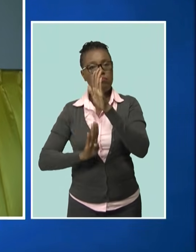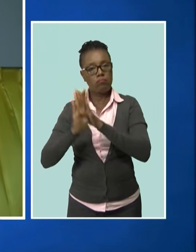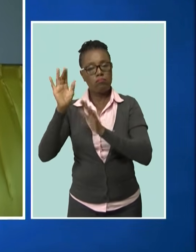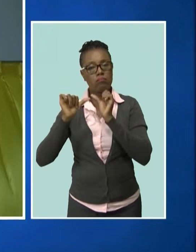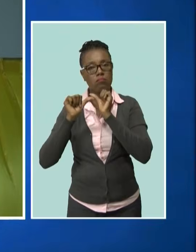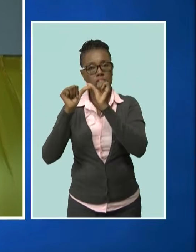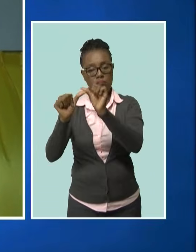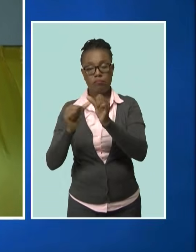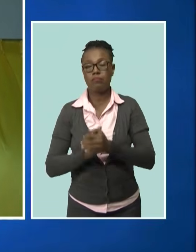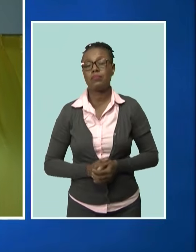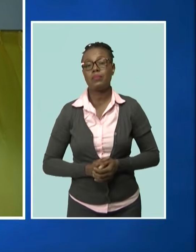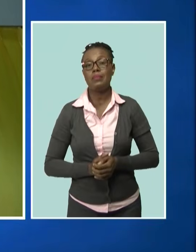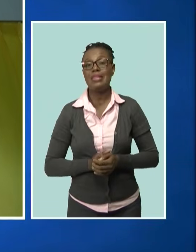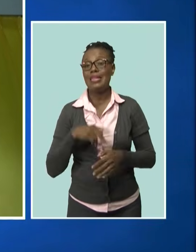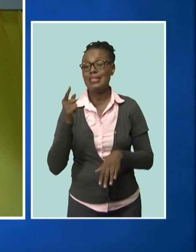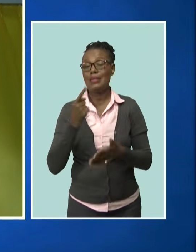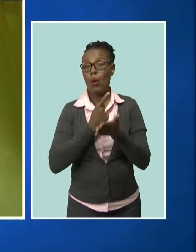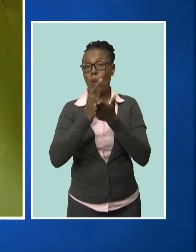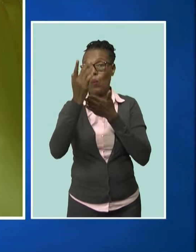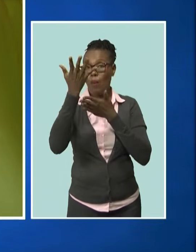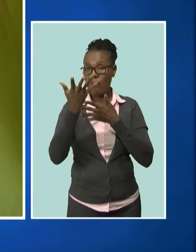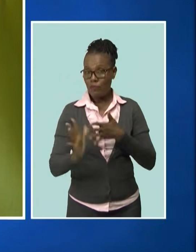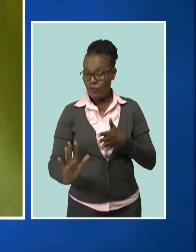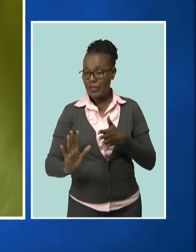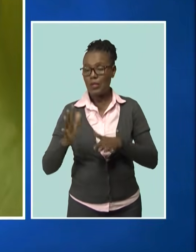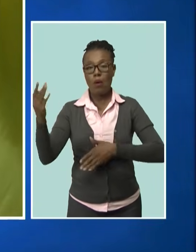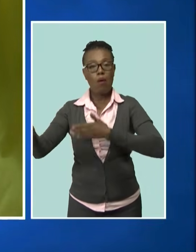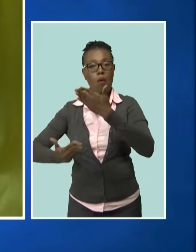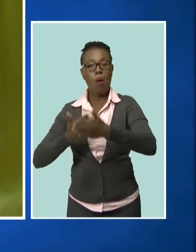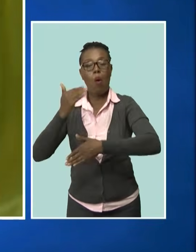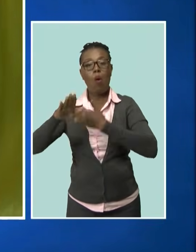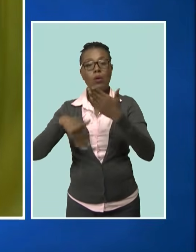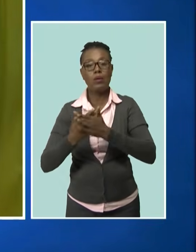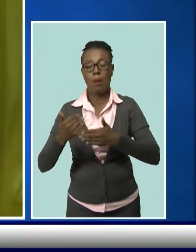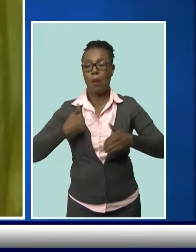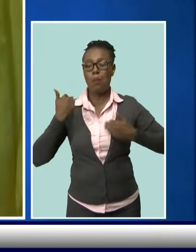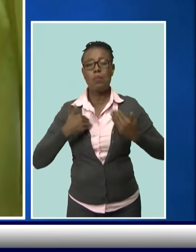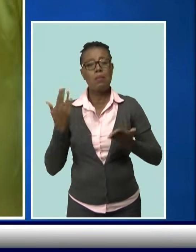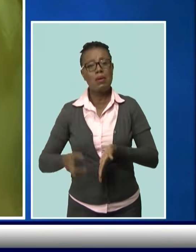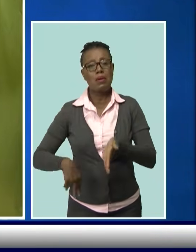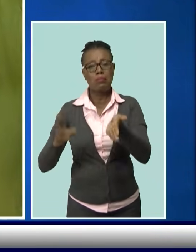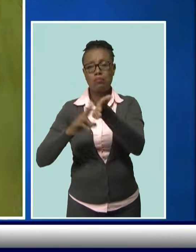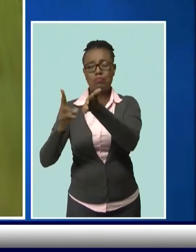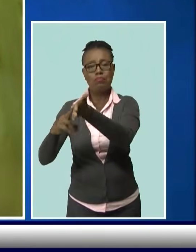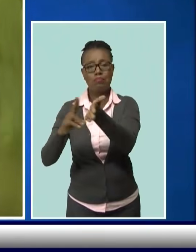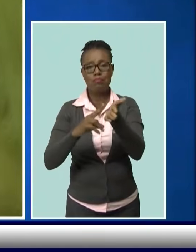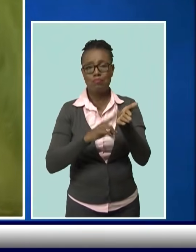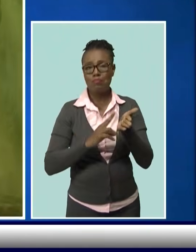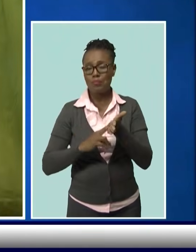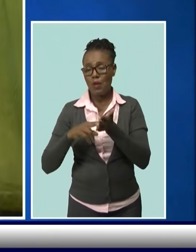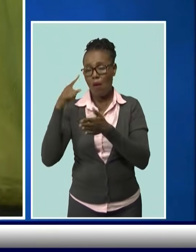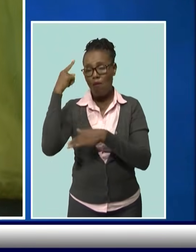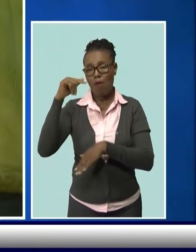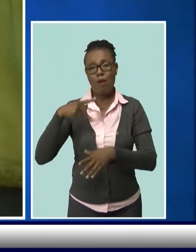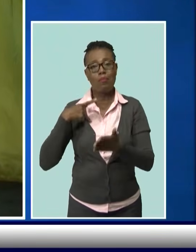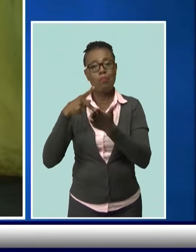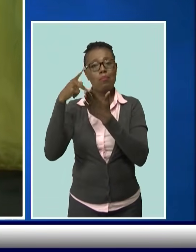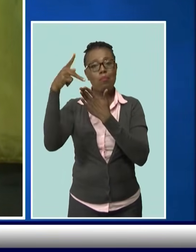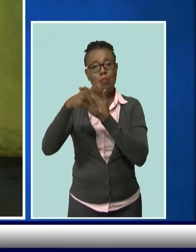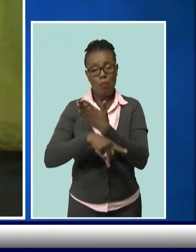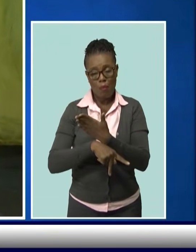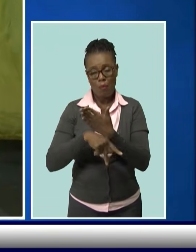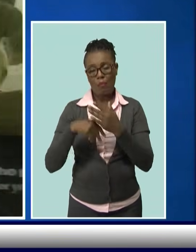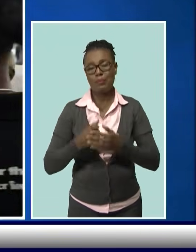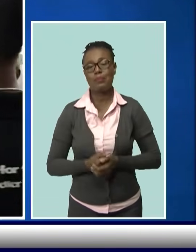Week came to an end, YES officials invited all young people to sign up for the Youth Development Program and the Employability